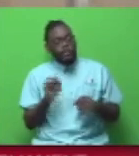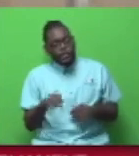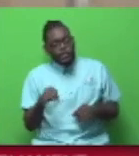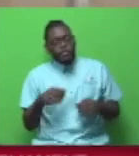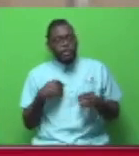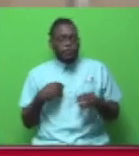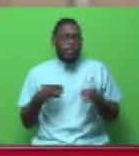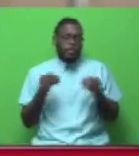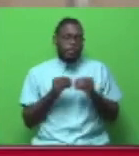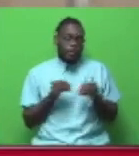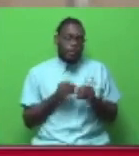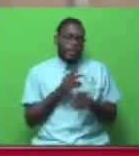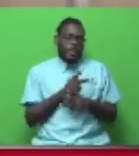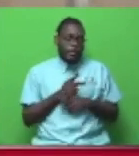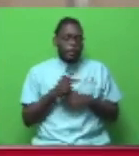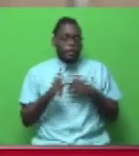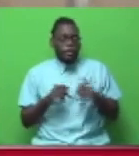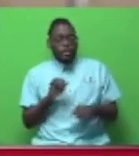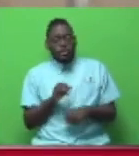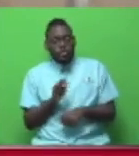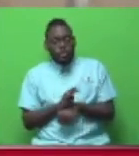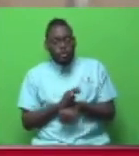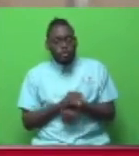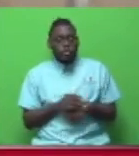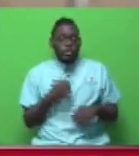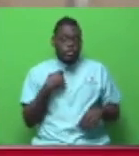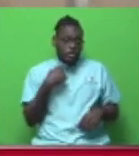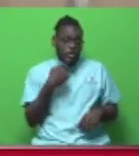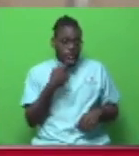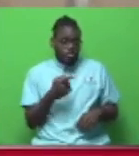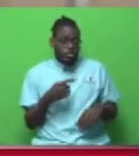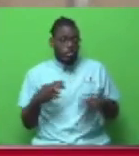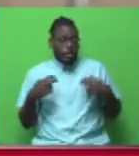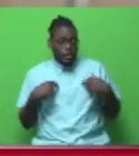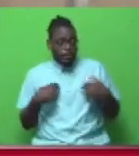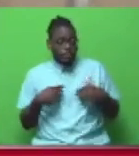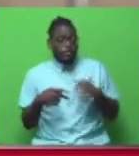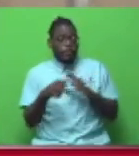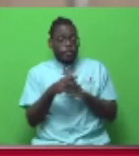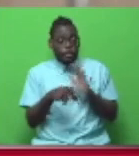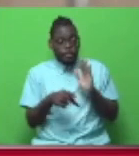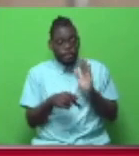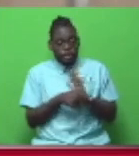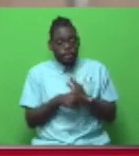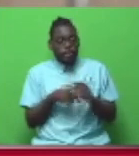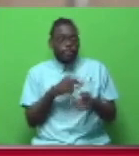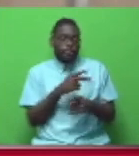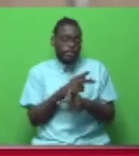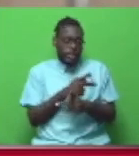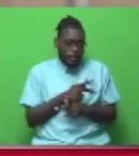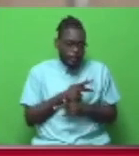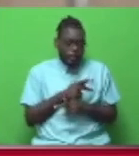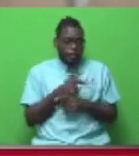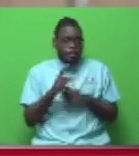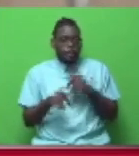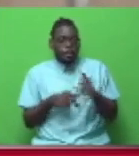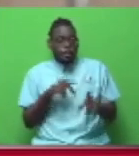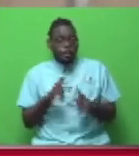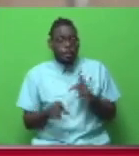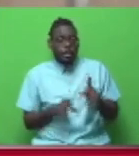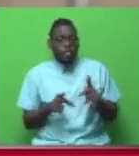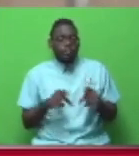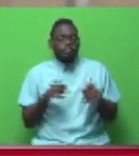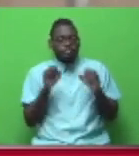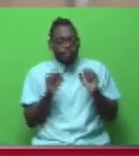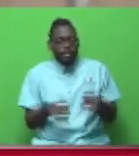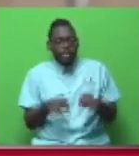can also say, we have implemented policies at the ministry that also keeps our people employable. And it keeps our, because